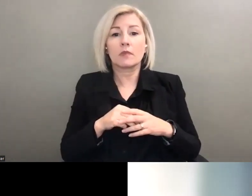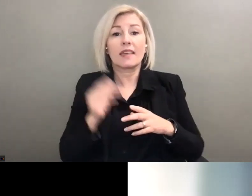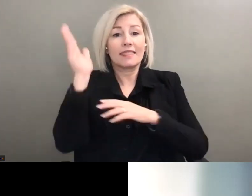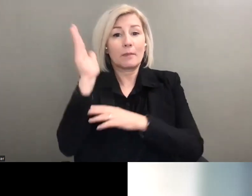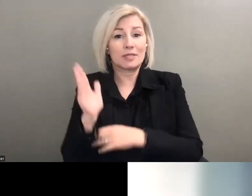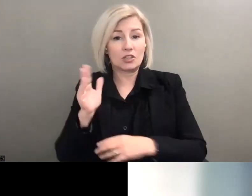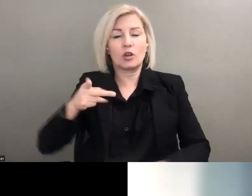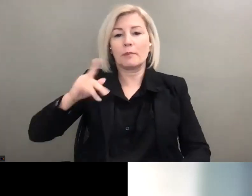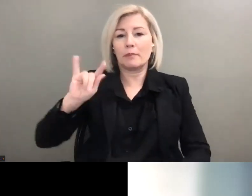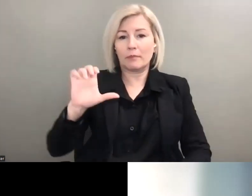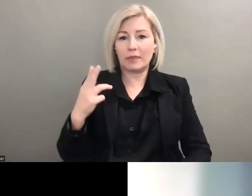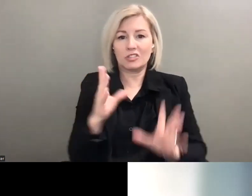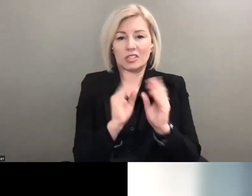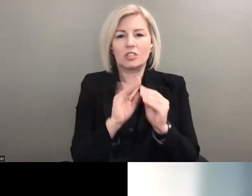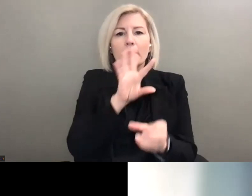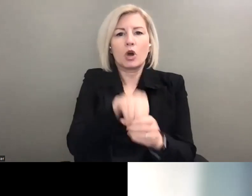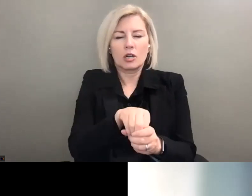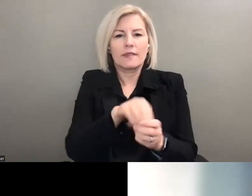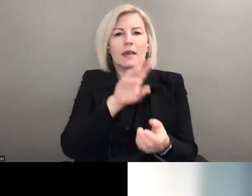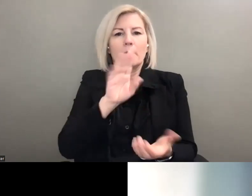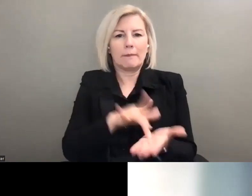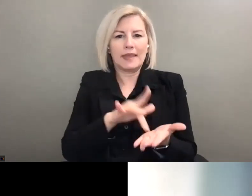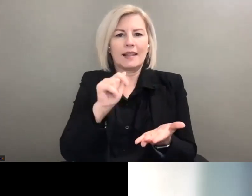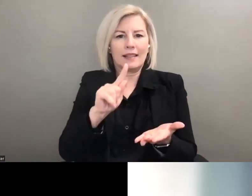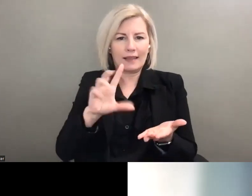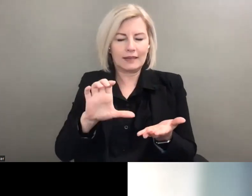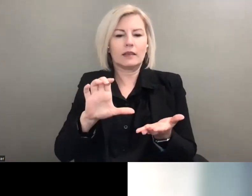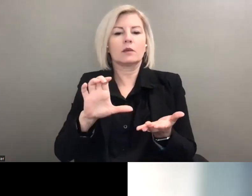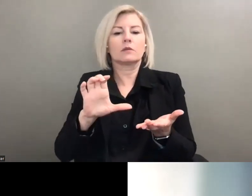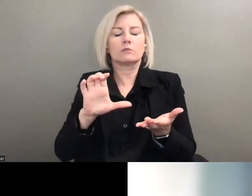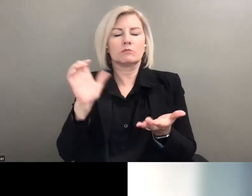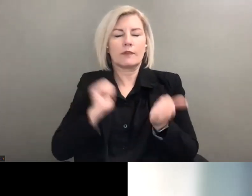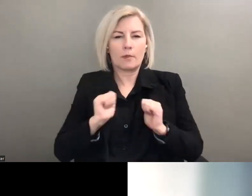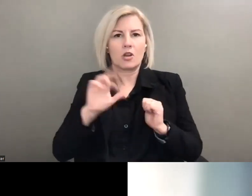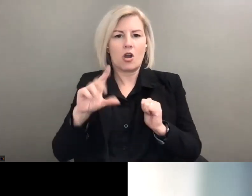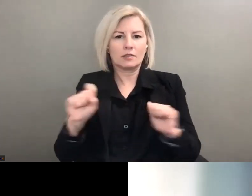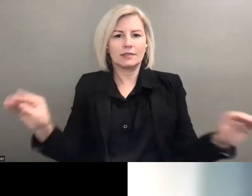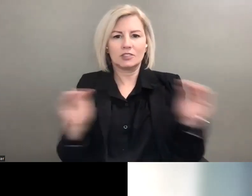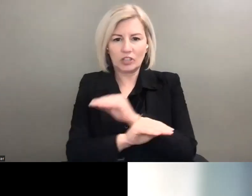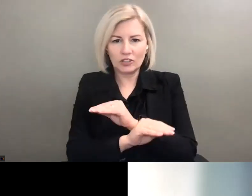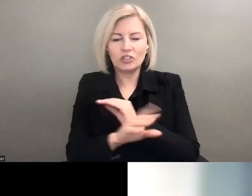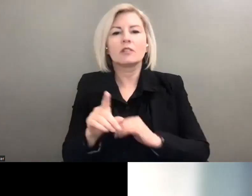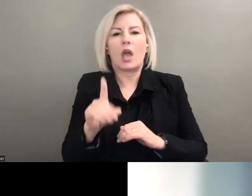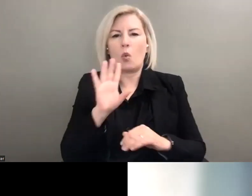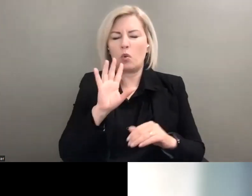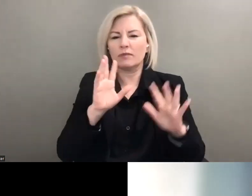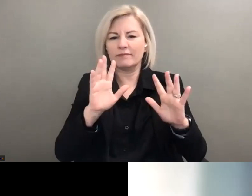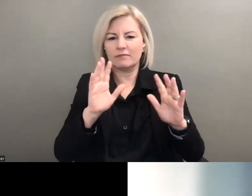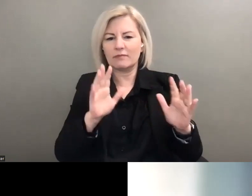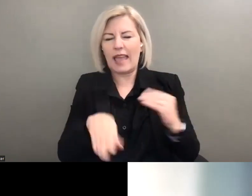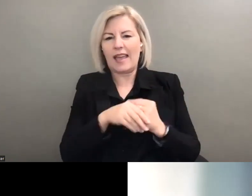session is part of the Mid-Atlantic Performing Arts Presenter Exchange, and we'll put more information about that here in the chat